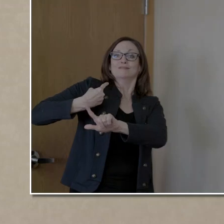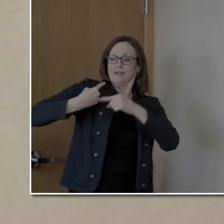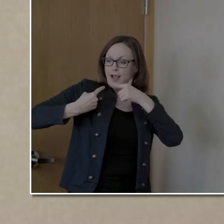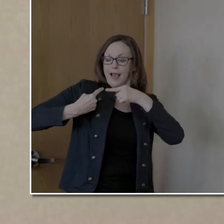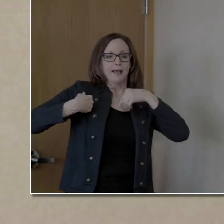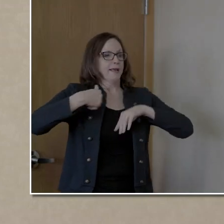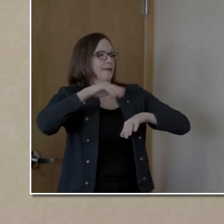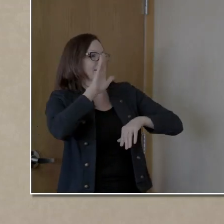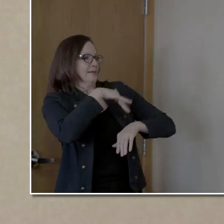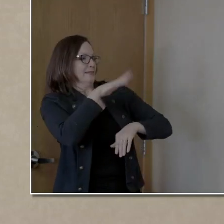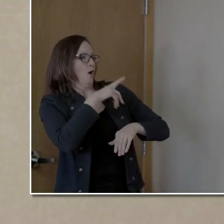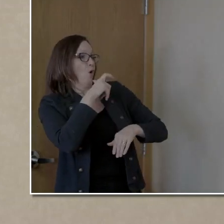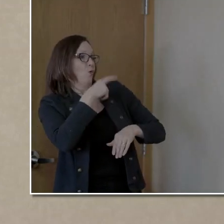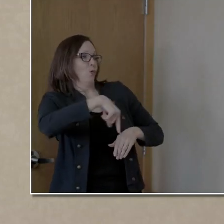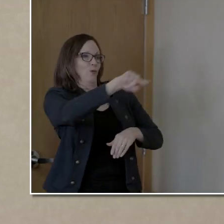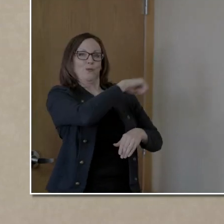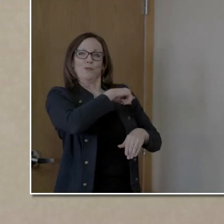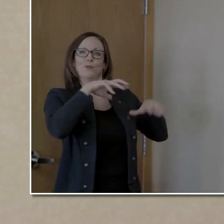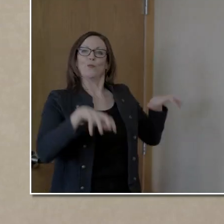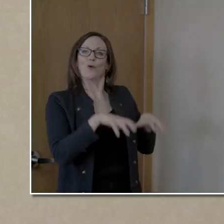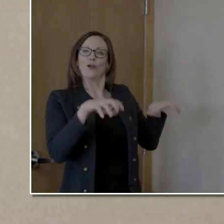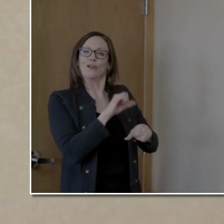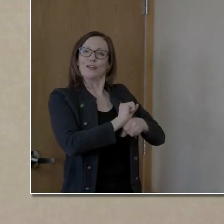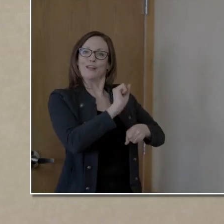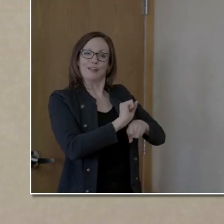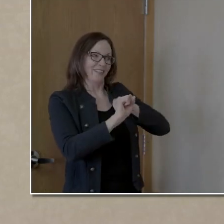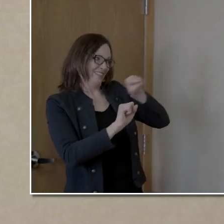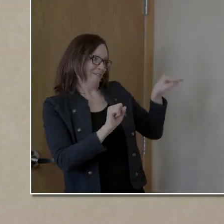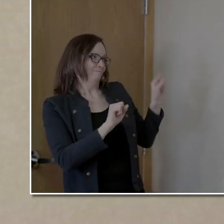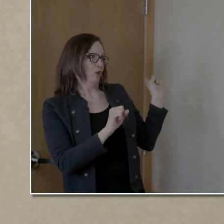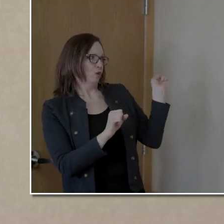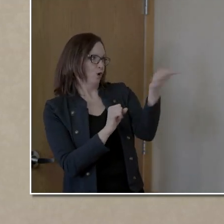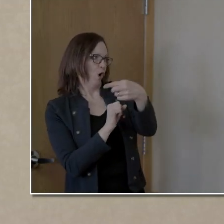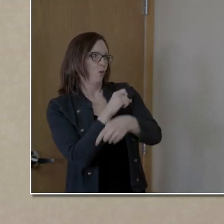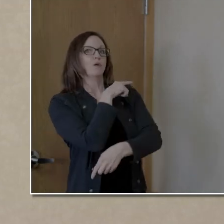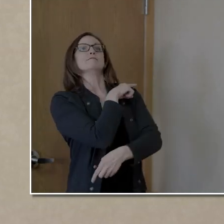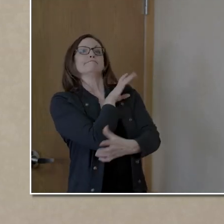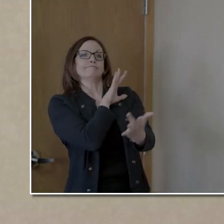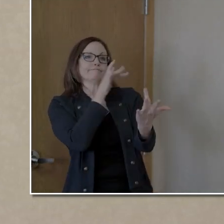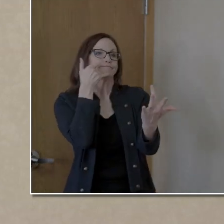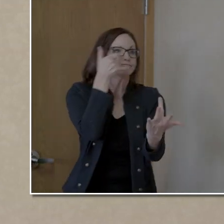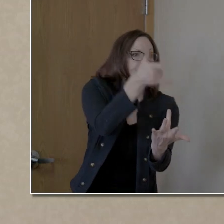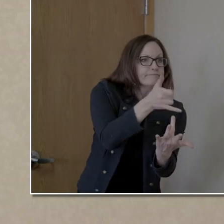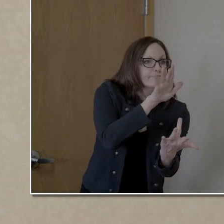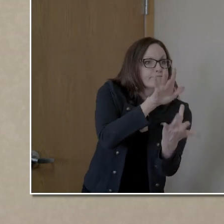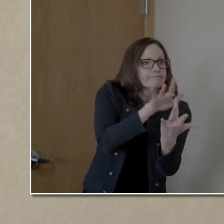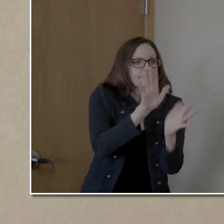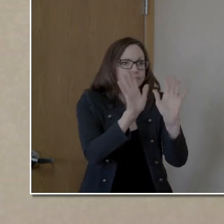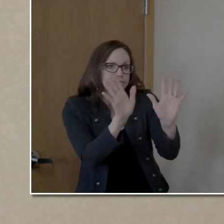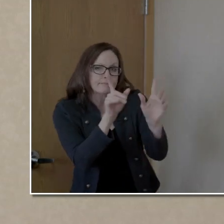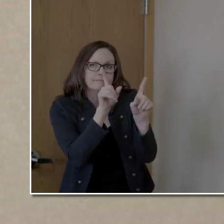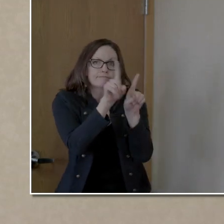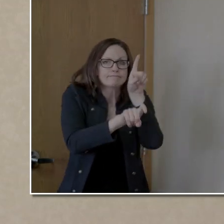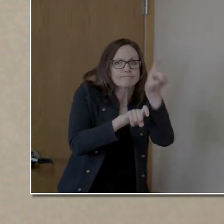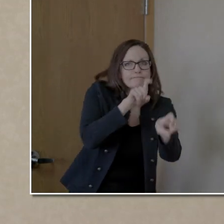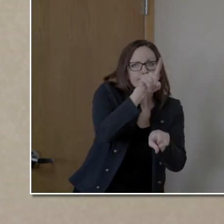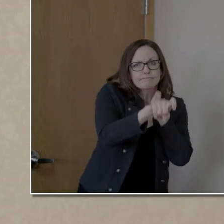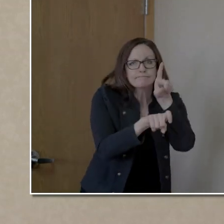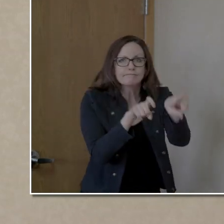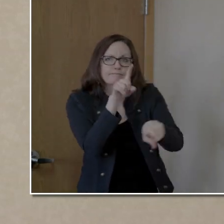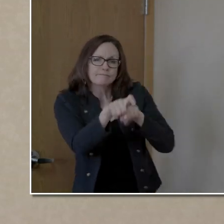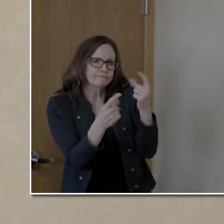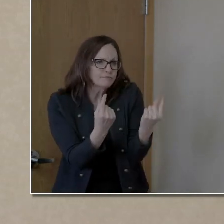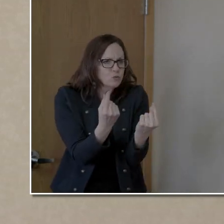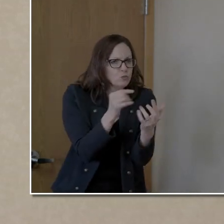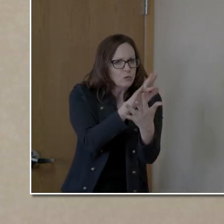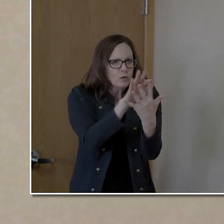6 feet apart, is a lower risk for exposure to others who they may have encountered at the polls.